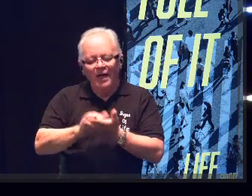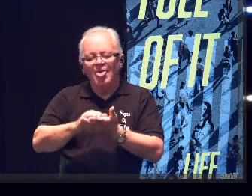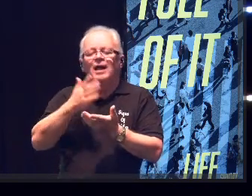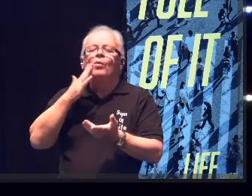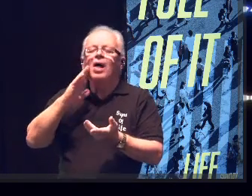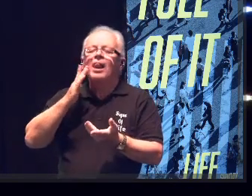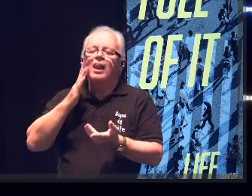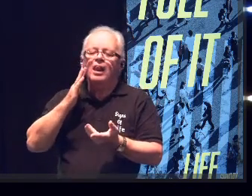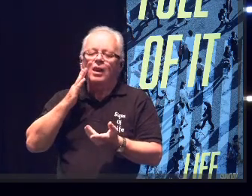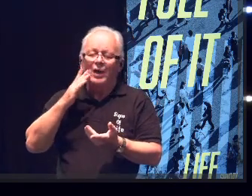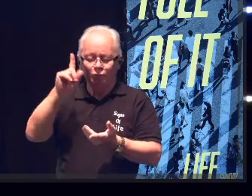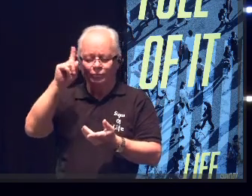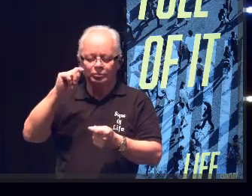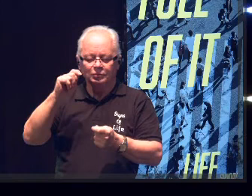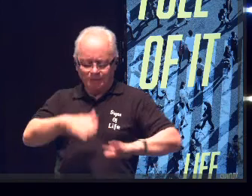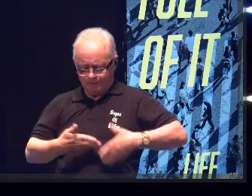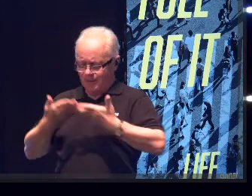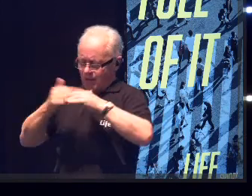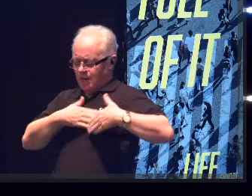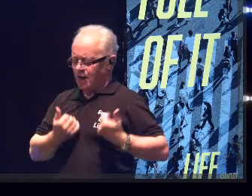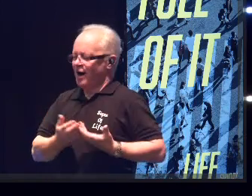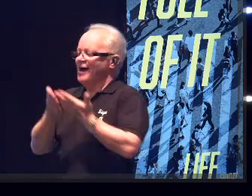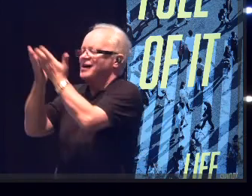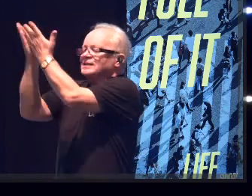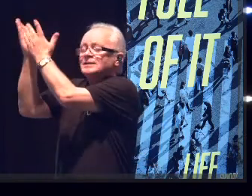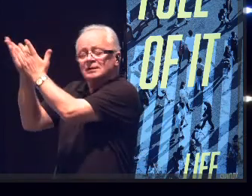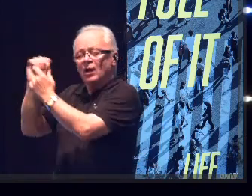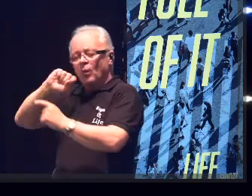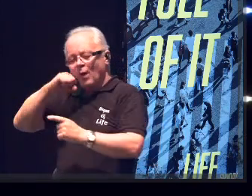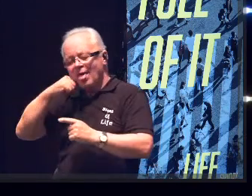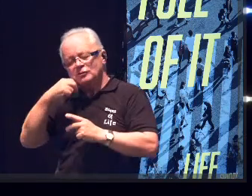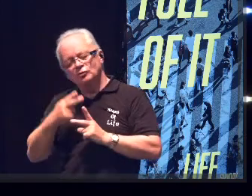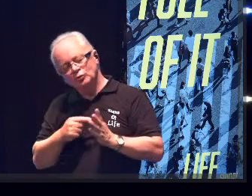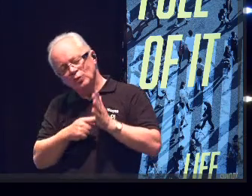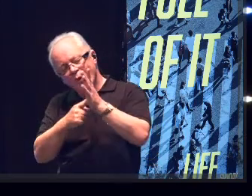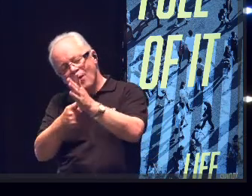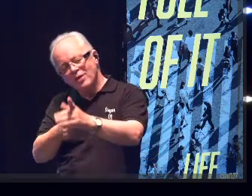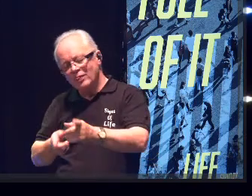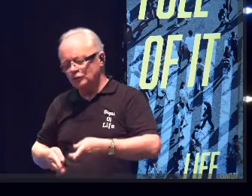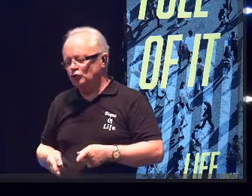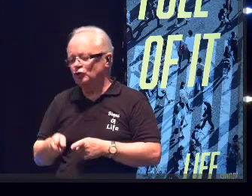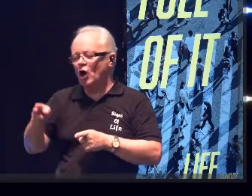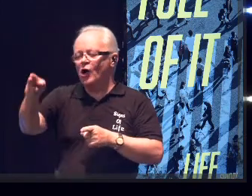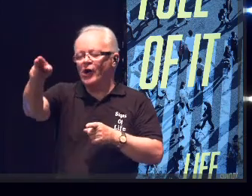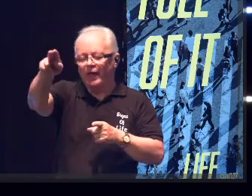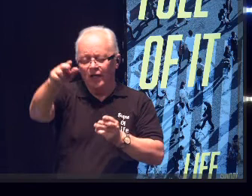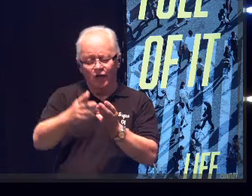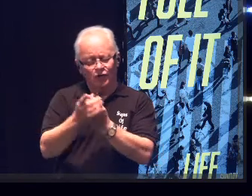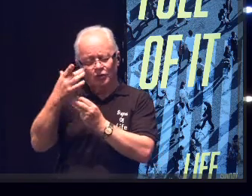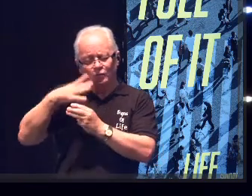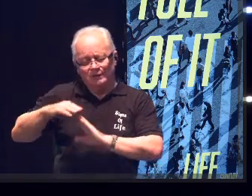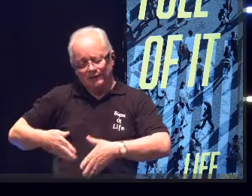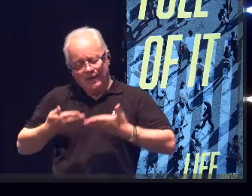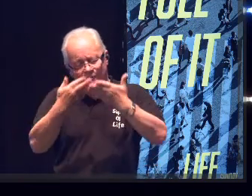freedom. He wants to take the weight off your shoulders that you've been carrying for years. He wants to bring a peace